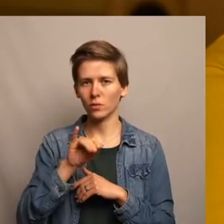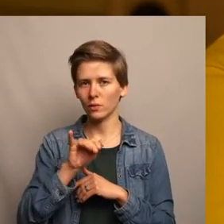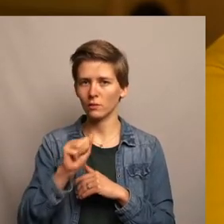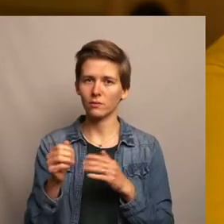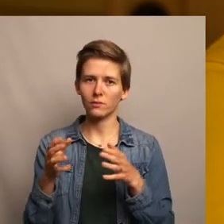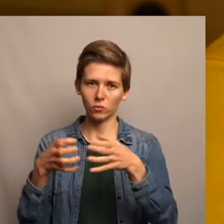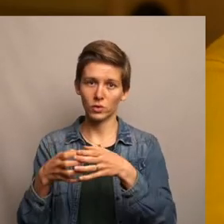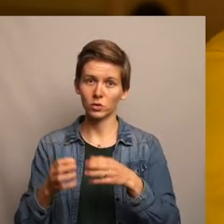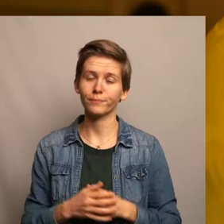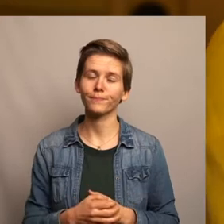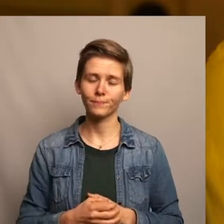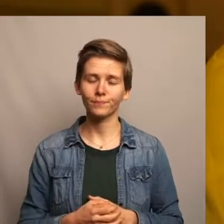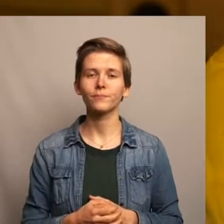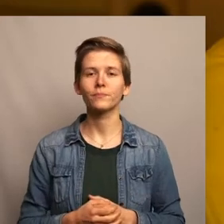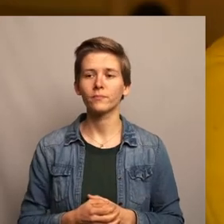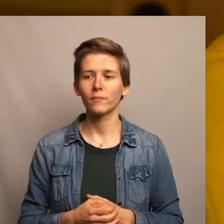and my,